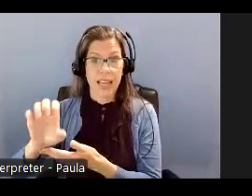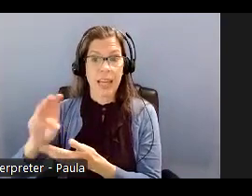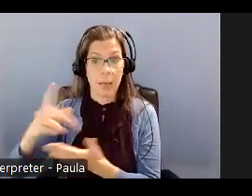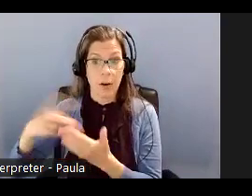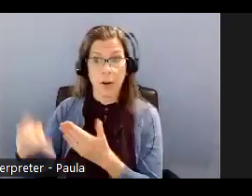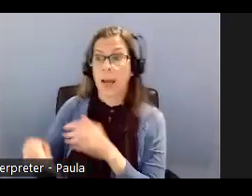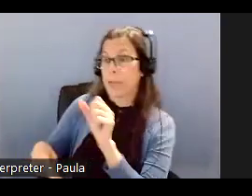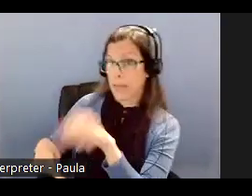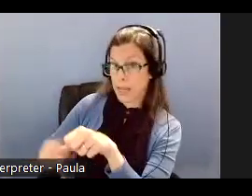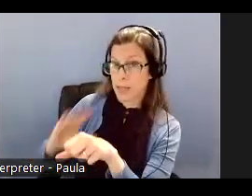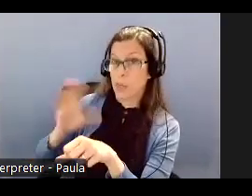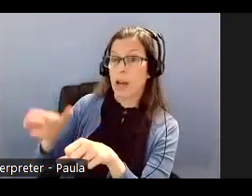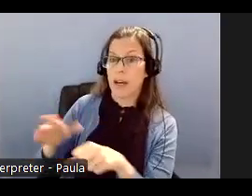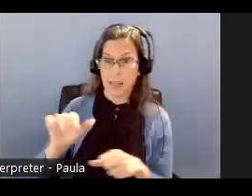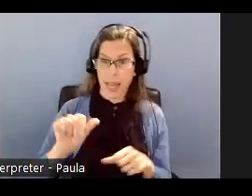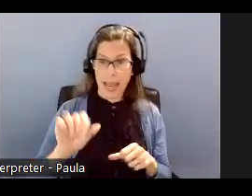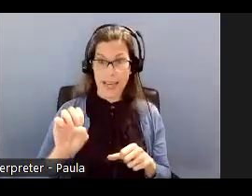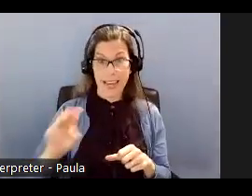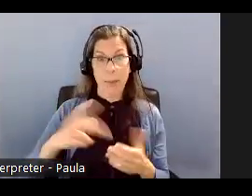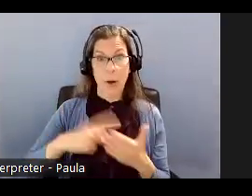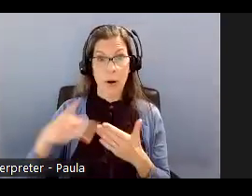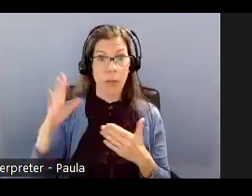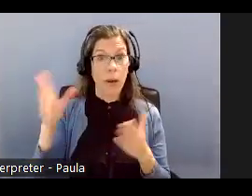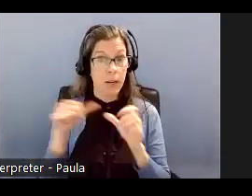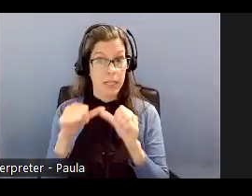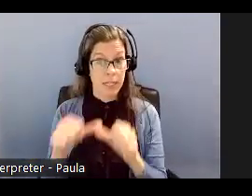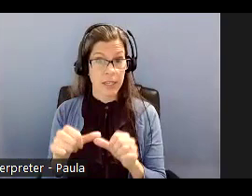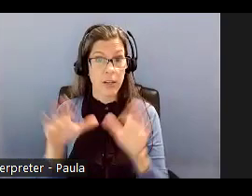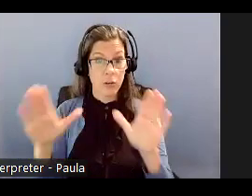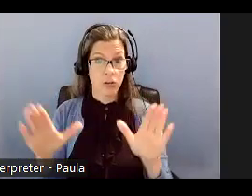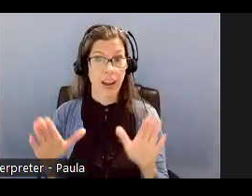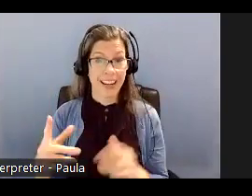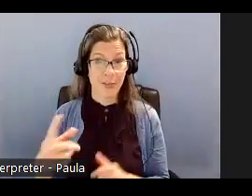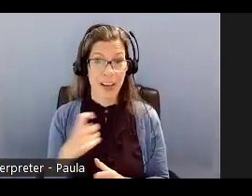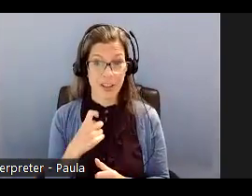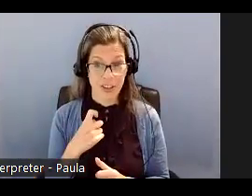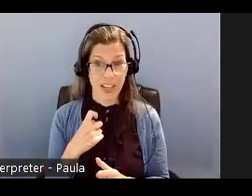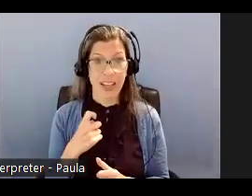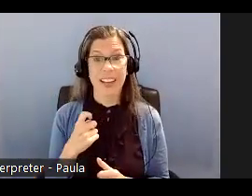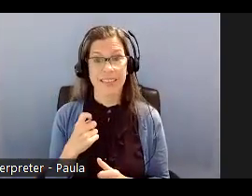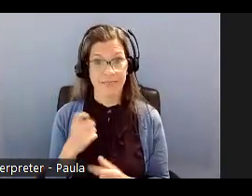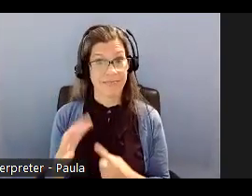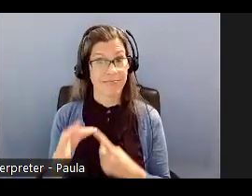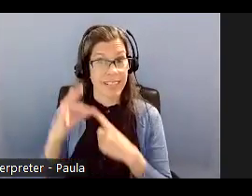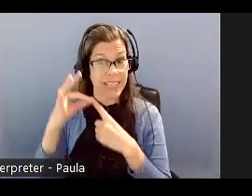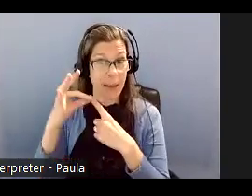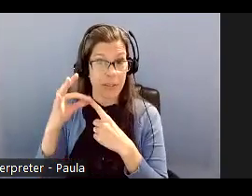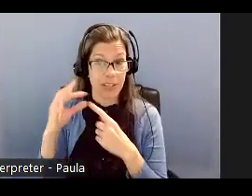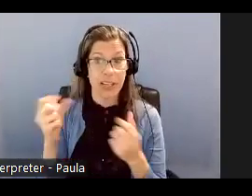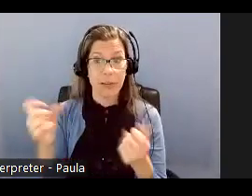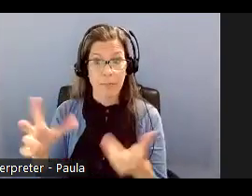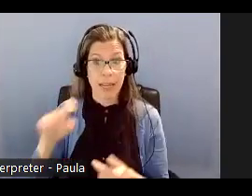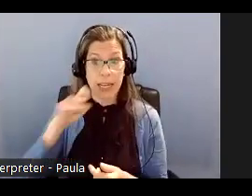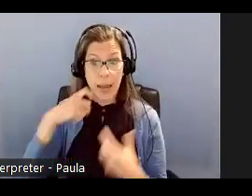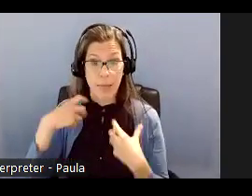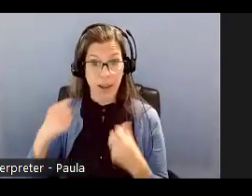Sarah. So our AEM program will continue. That's a great call out. There is a bit of a nuance here, right? In many of our Apple